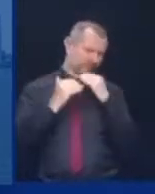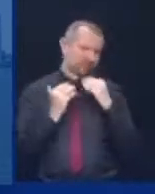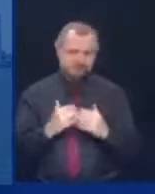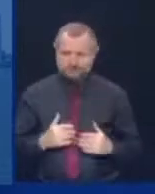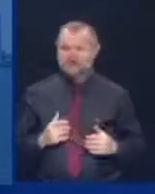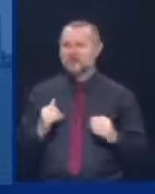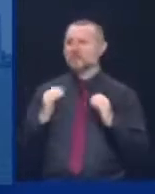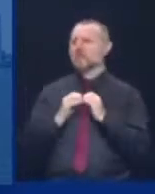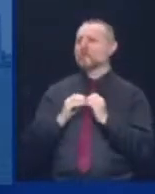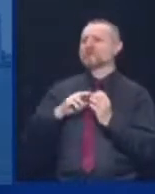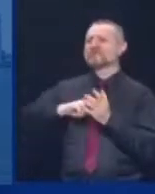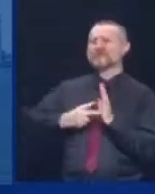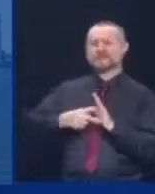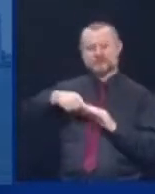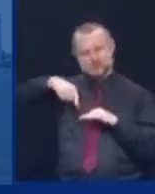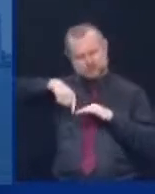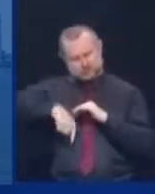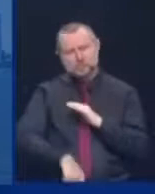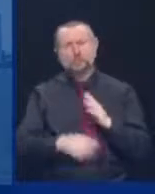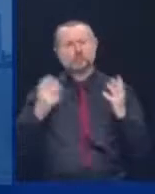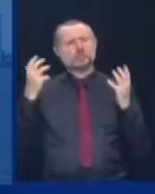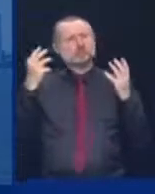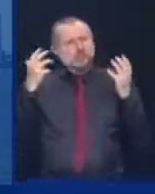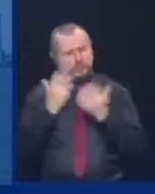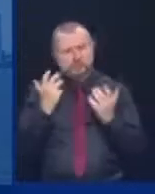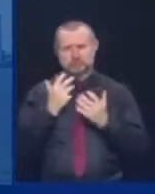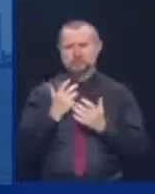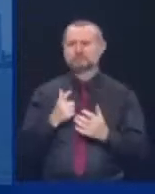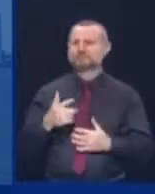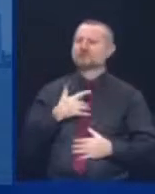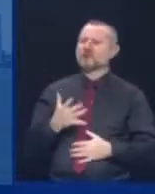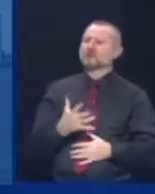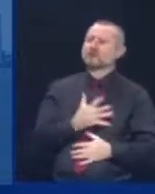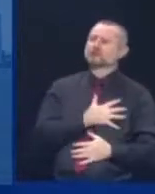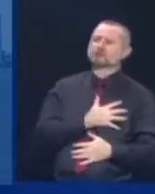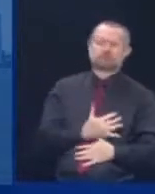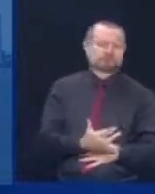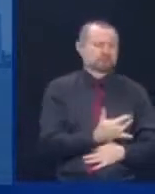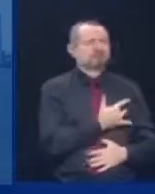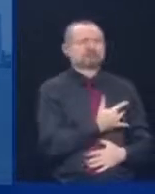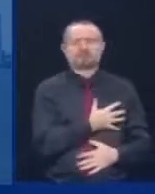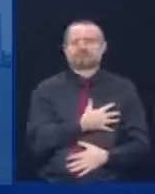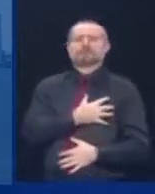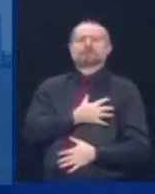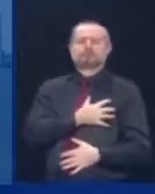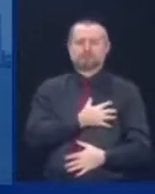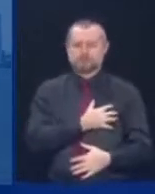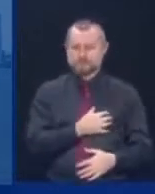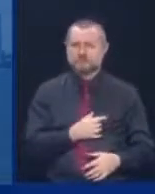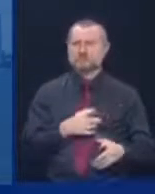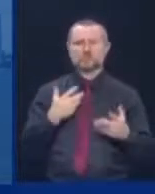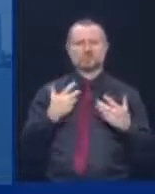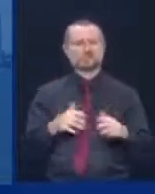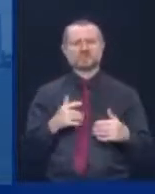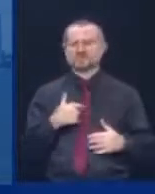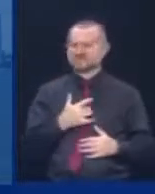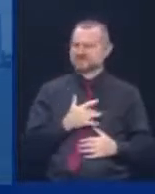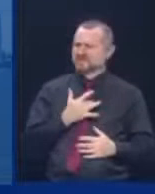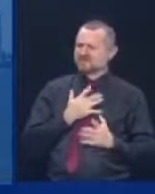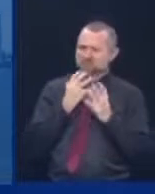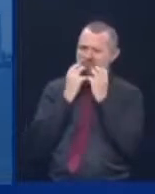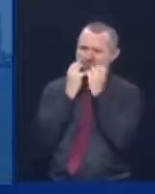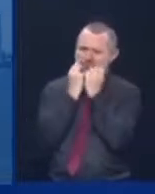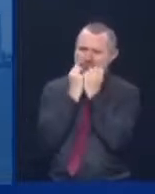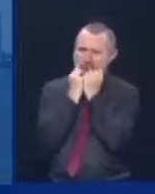than that. It's more spiritual than that. It's more profound than that.